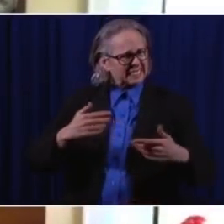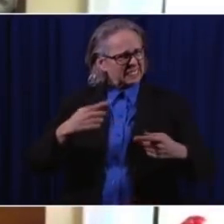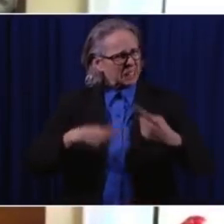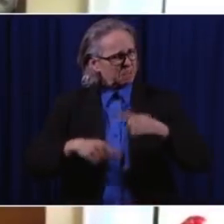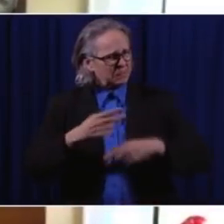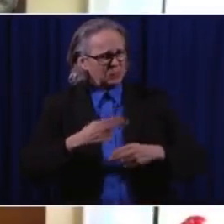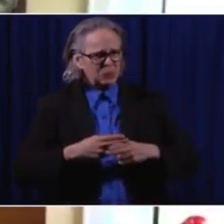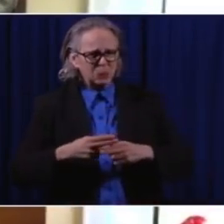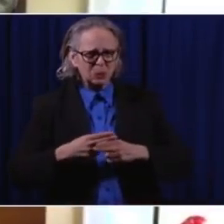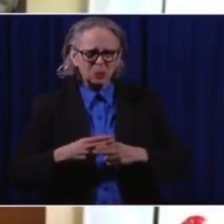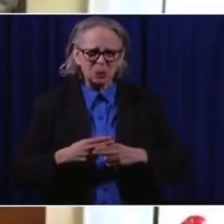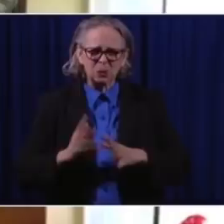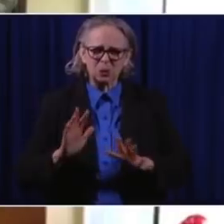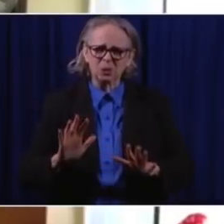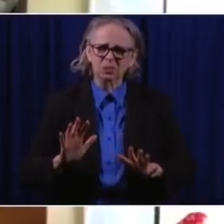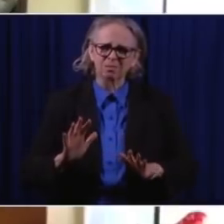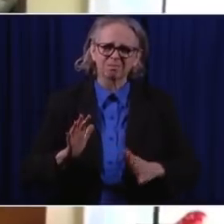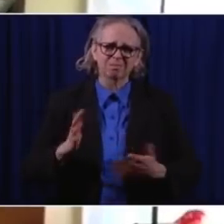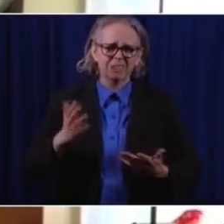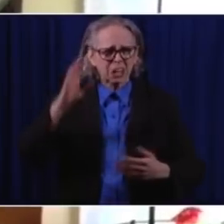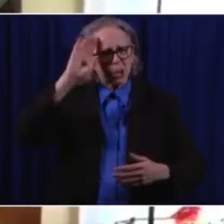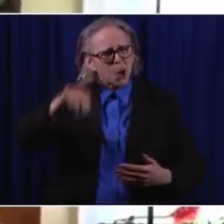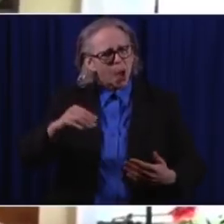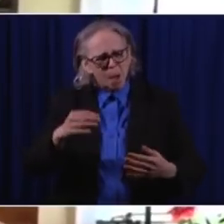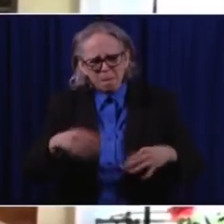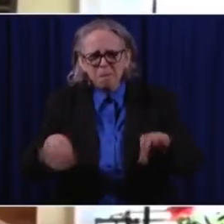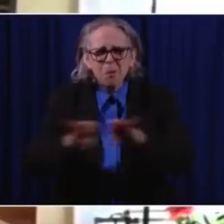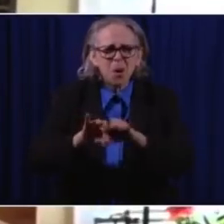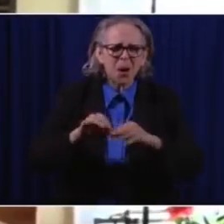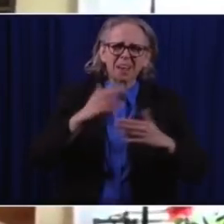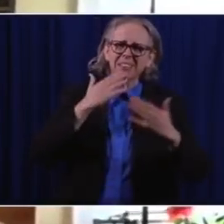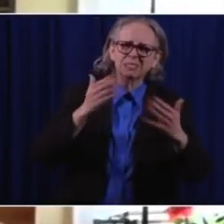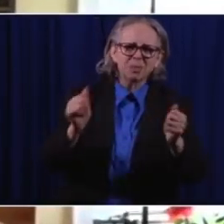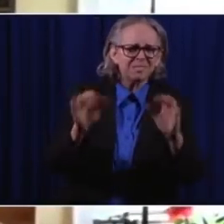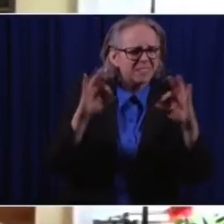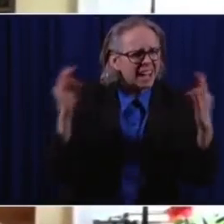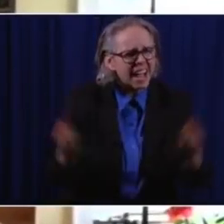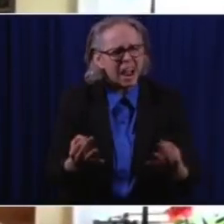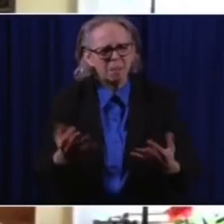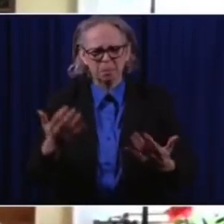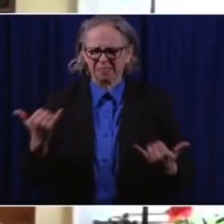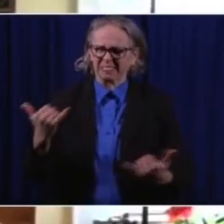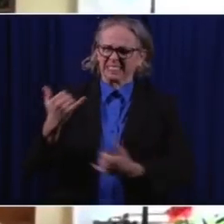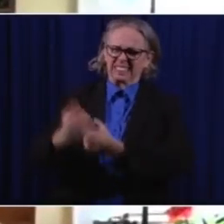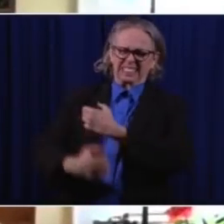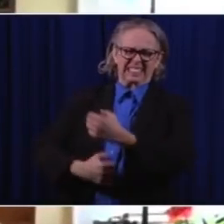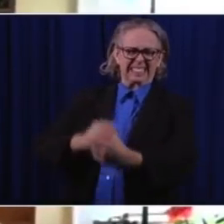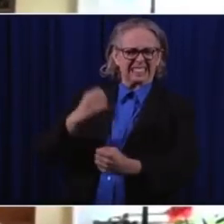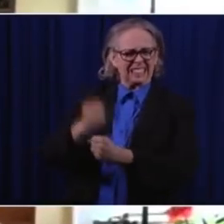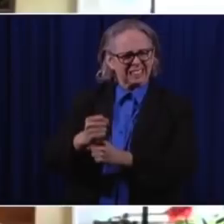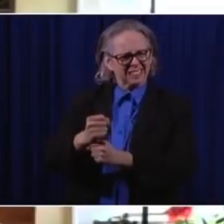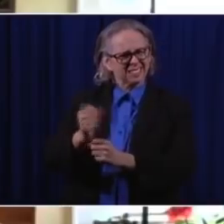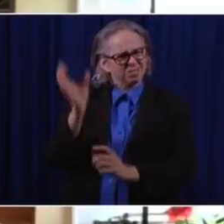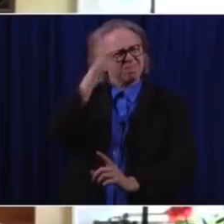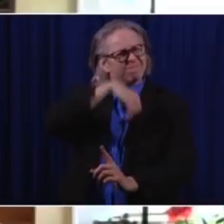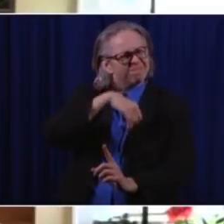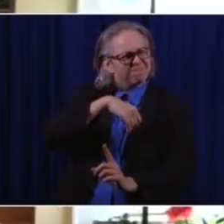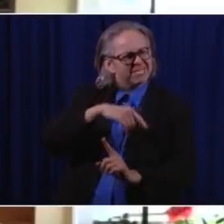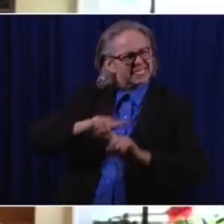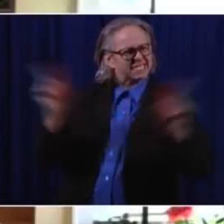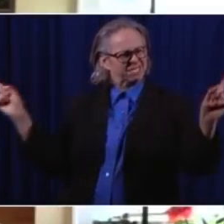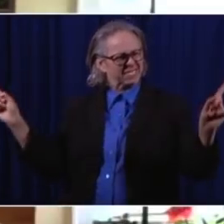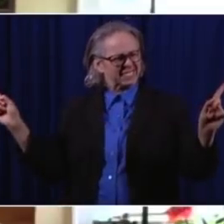I know that everyone's going to be celebrating differently than we have in the past. And I thought I'd ask Fran to tell you